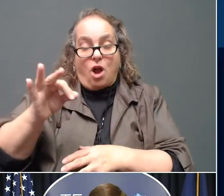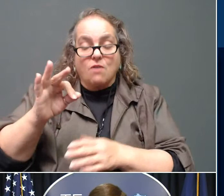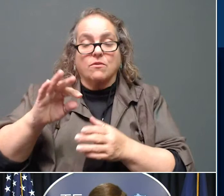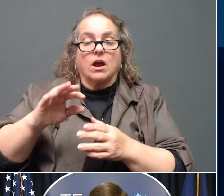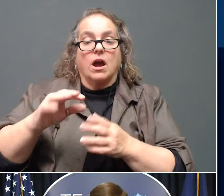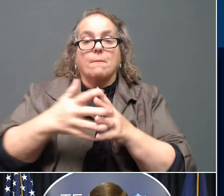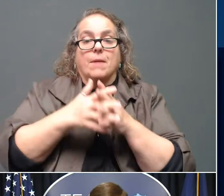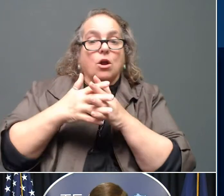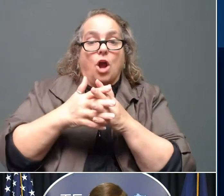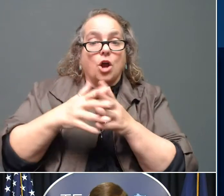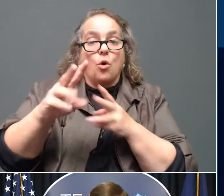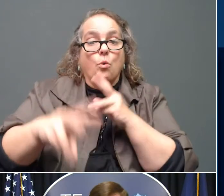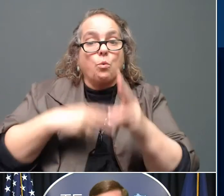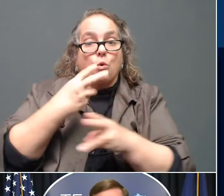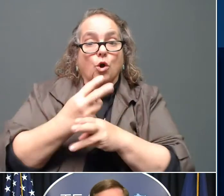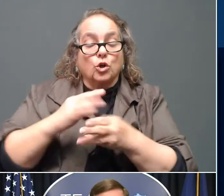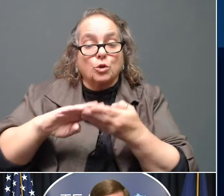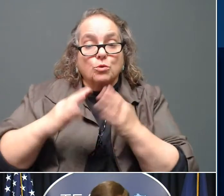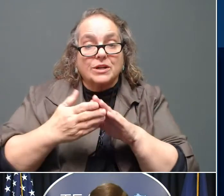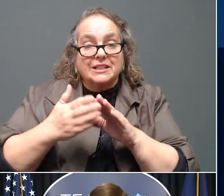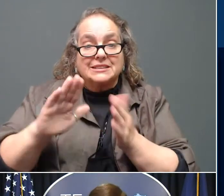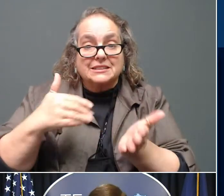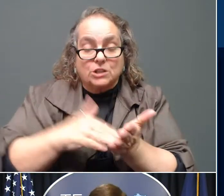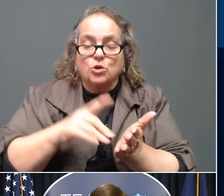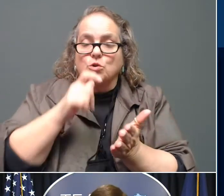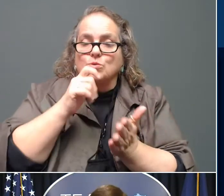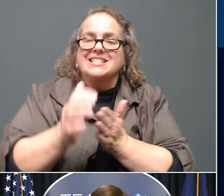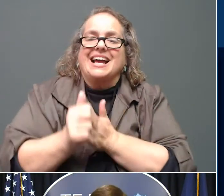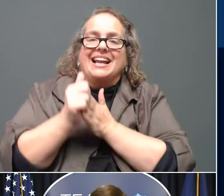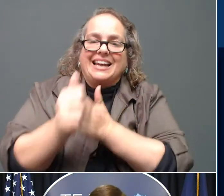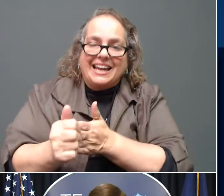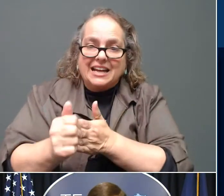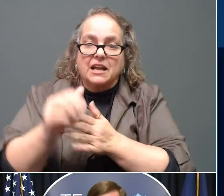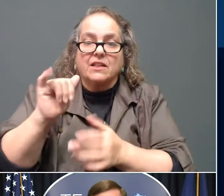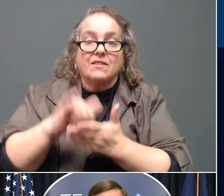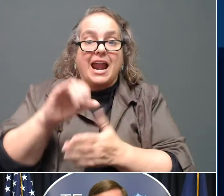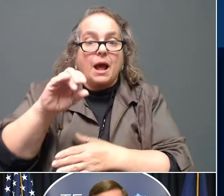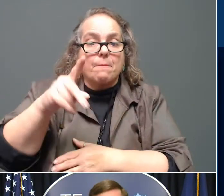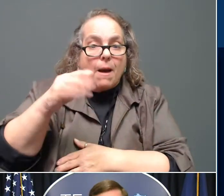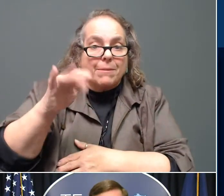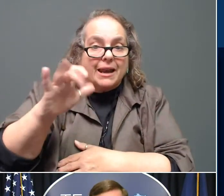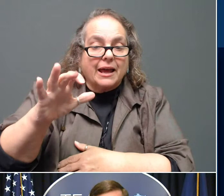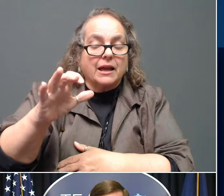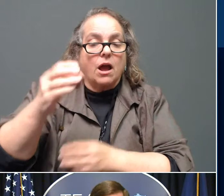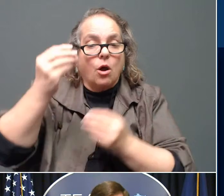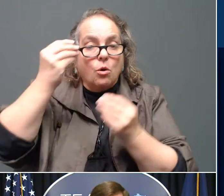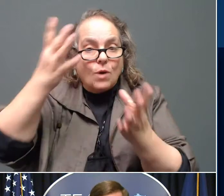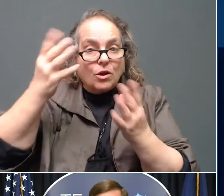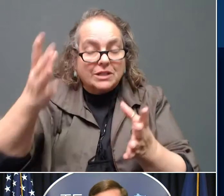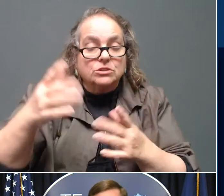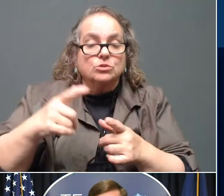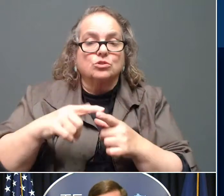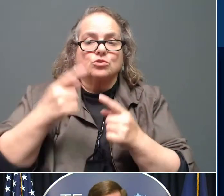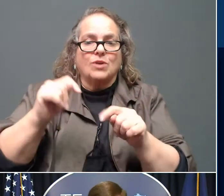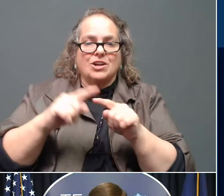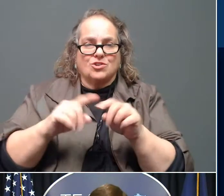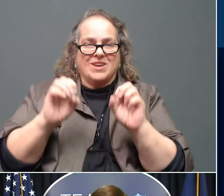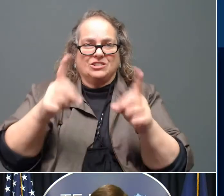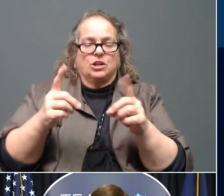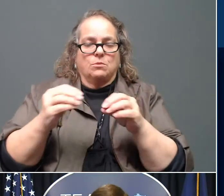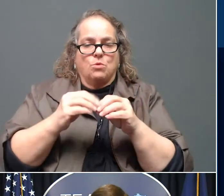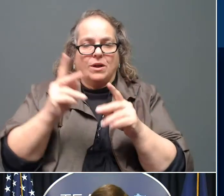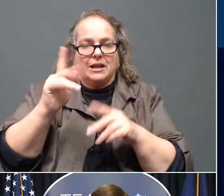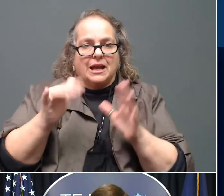are leading community outreach efforts for the public awareness campaign that aims to educate more Kentuckians and, again, help us with